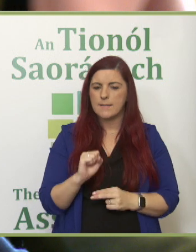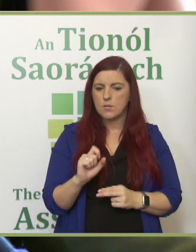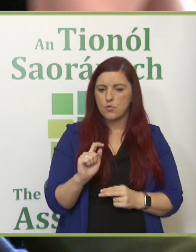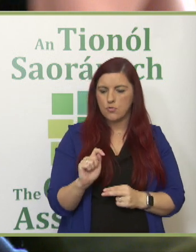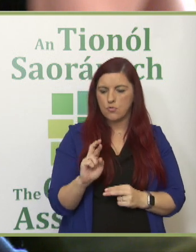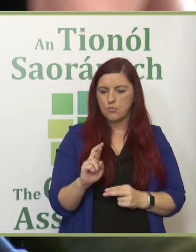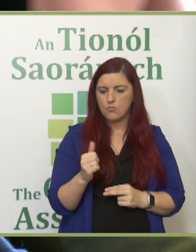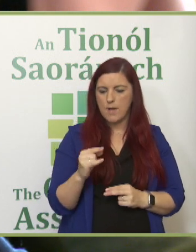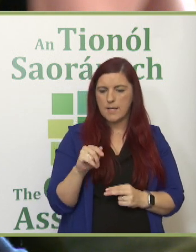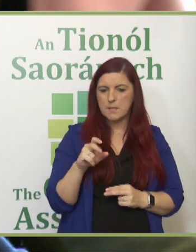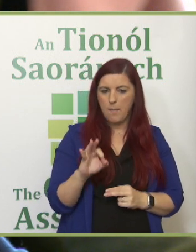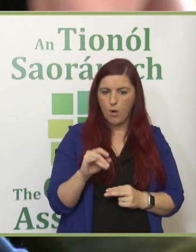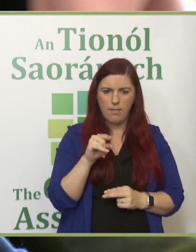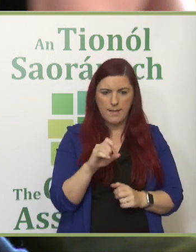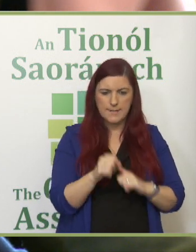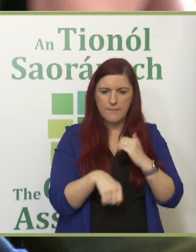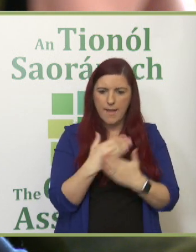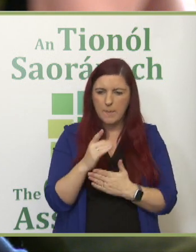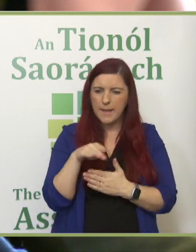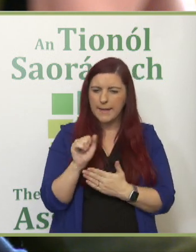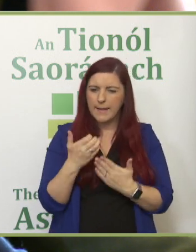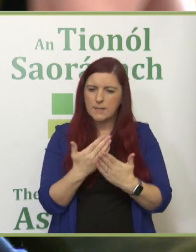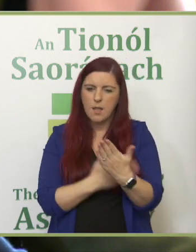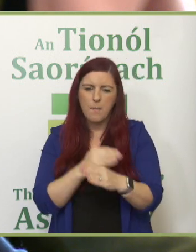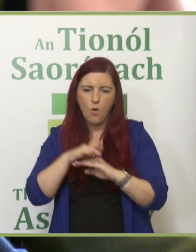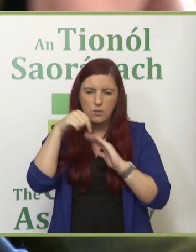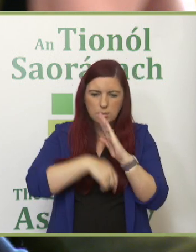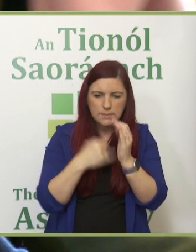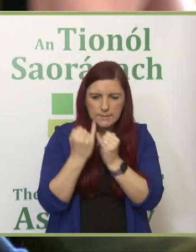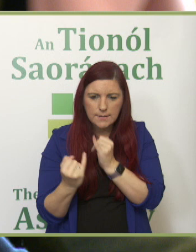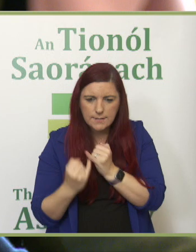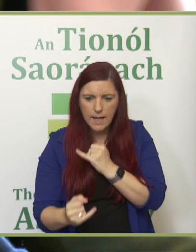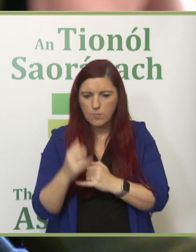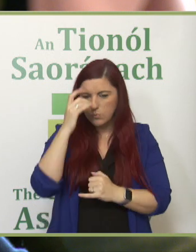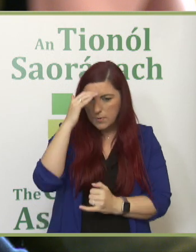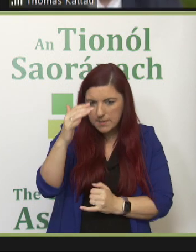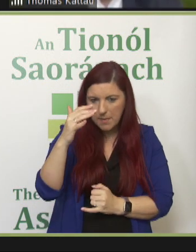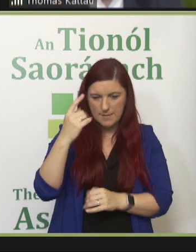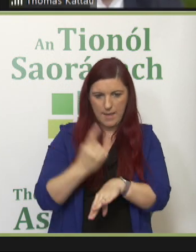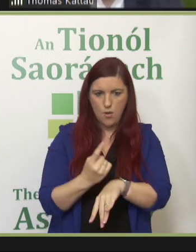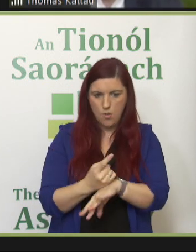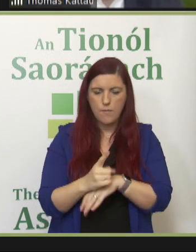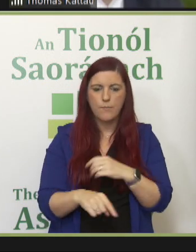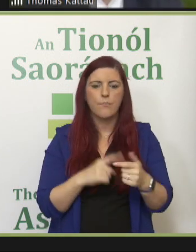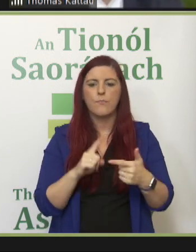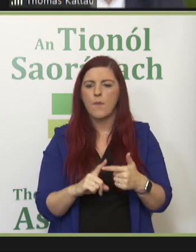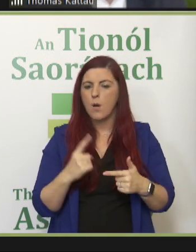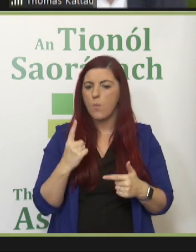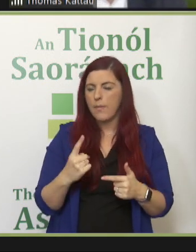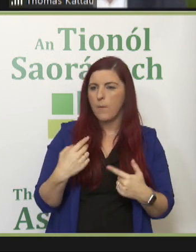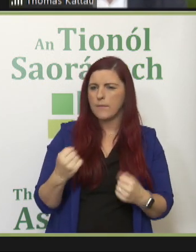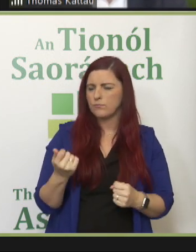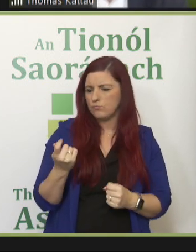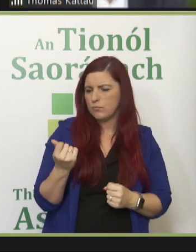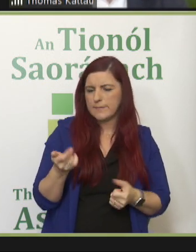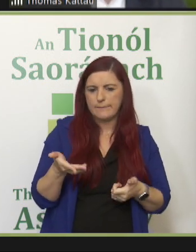actually developing in the case law more detailed principles in addition to the articles in the convention. And one thing which has been recently